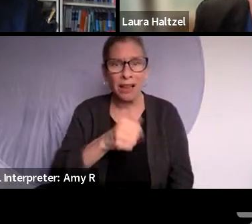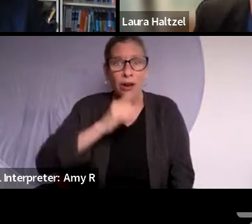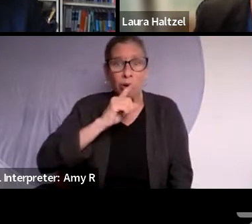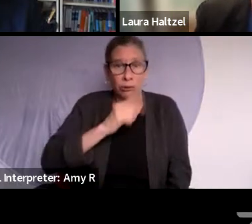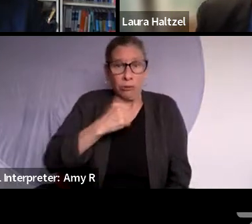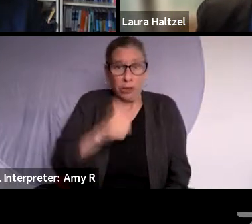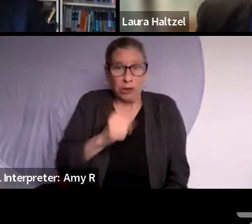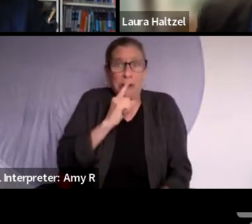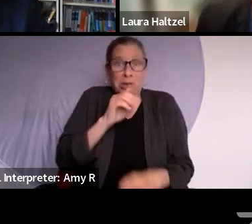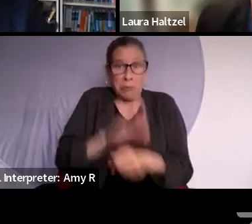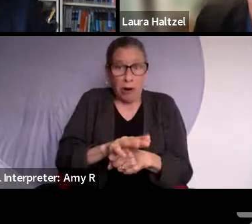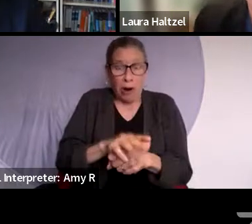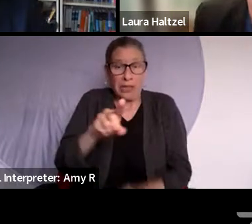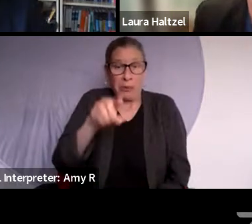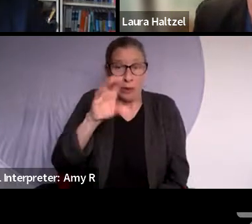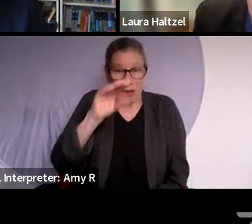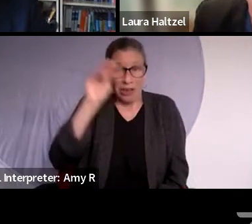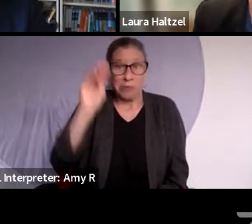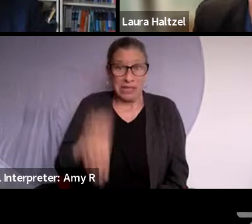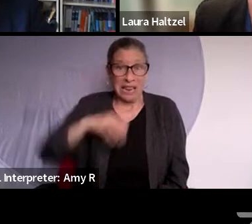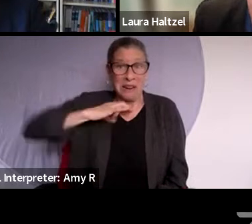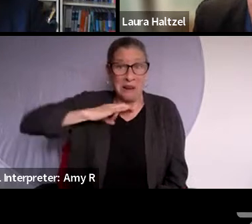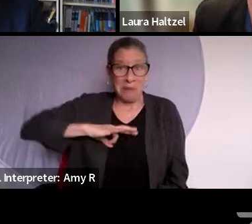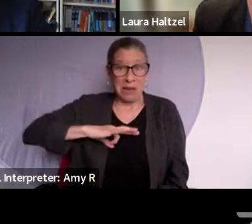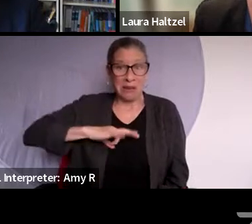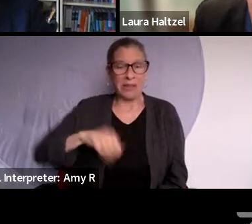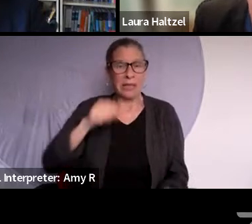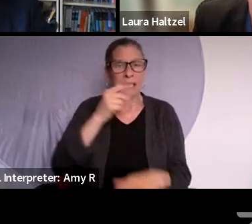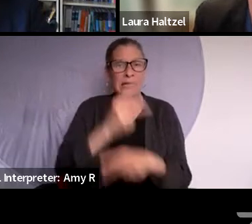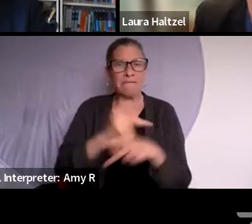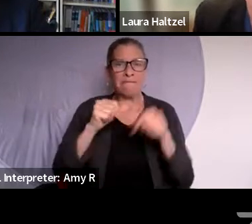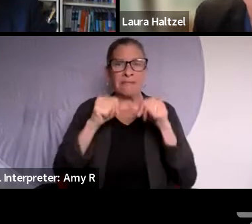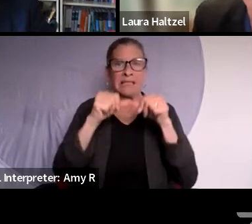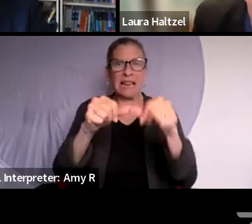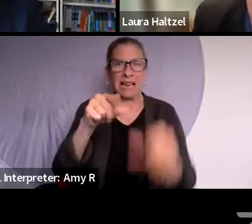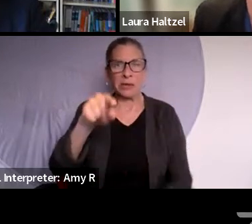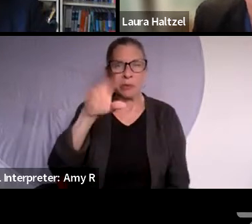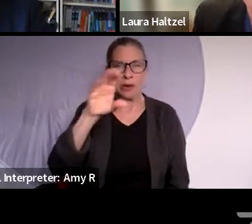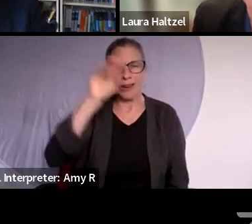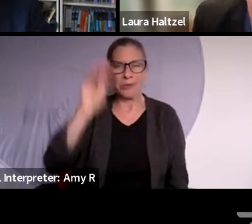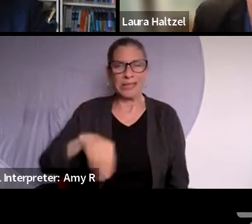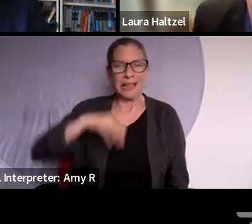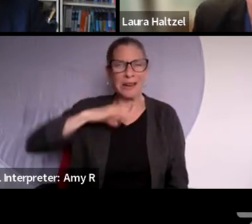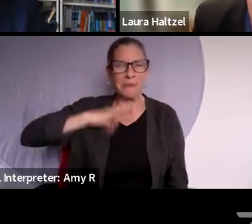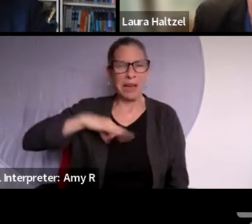that 100% of benefits stays 100% of